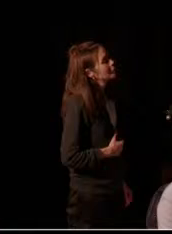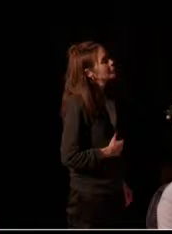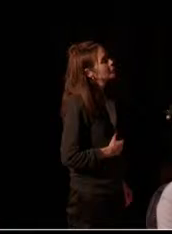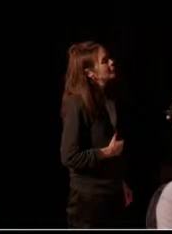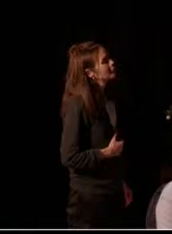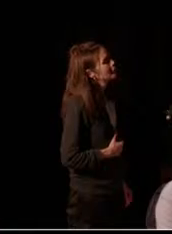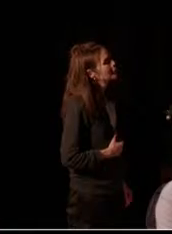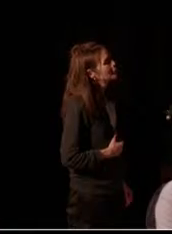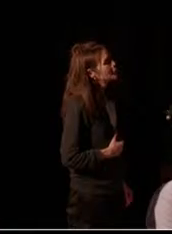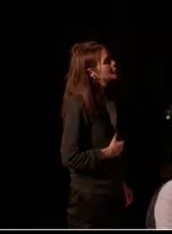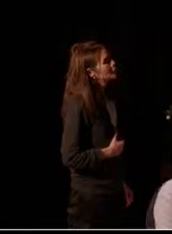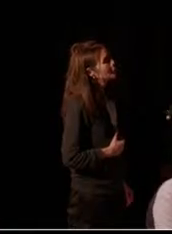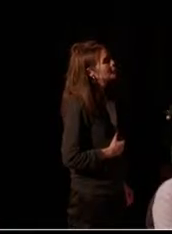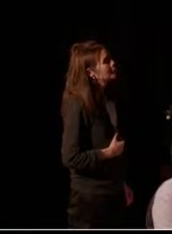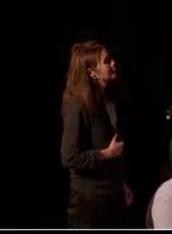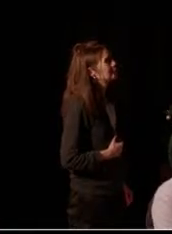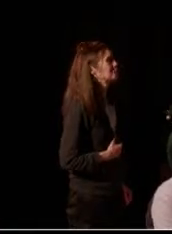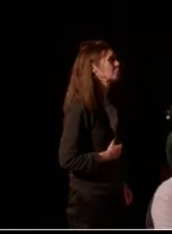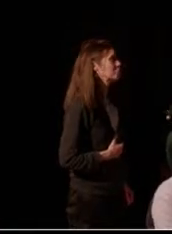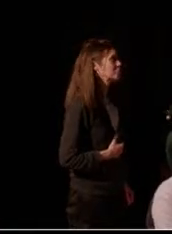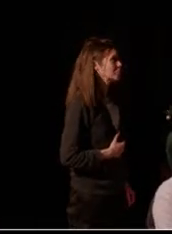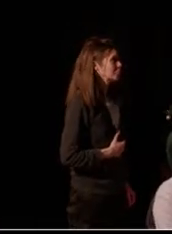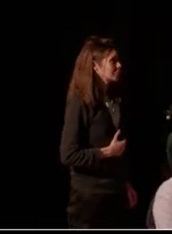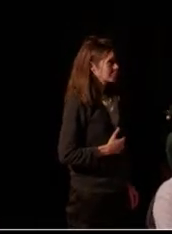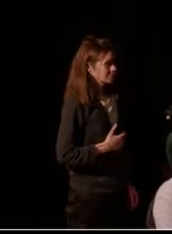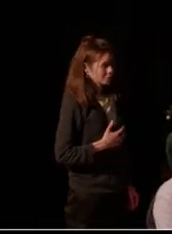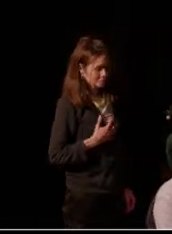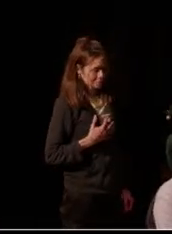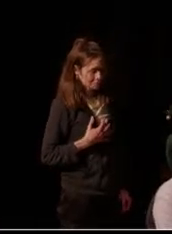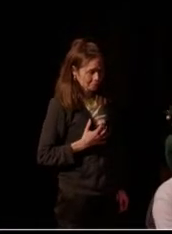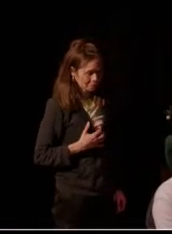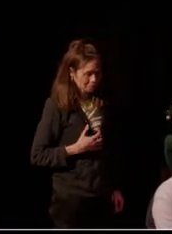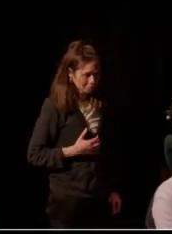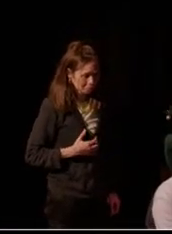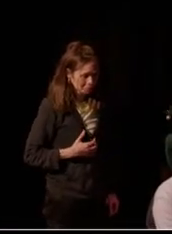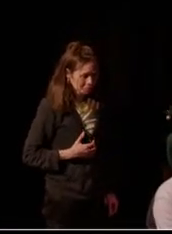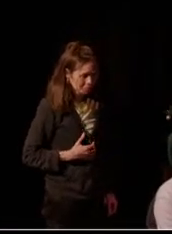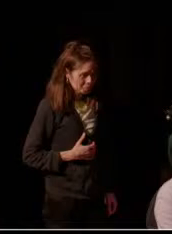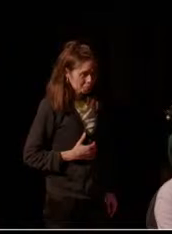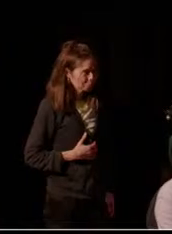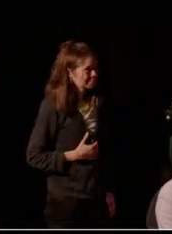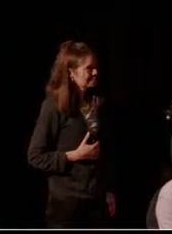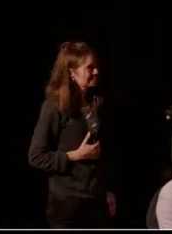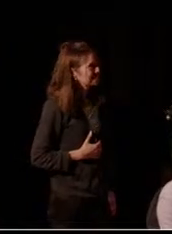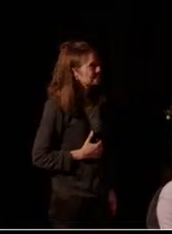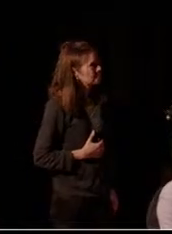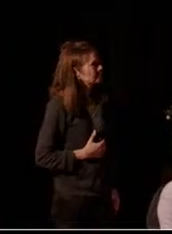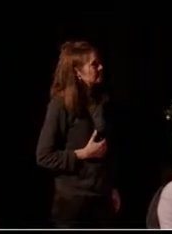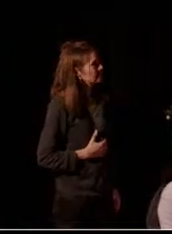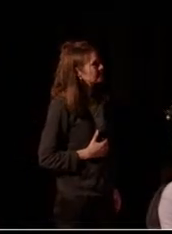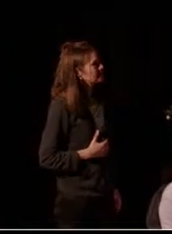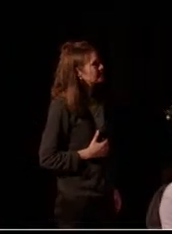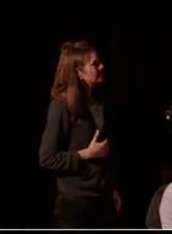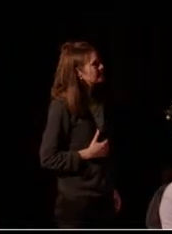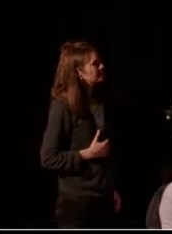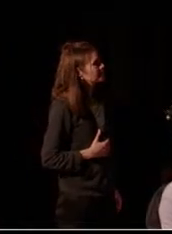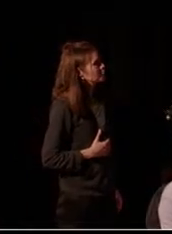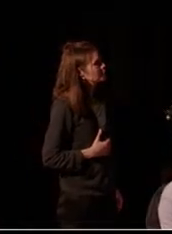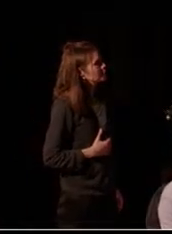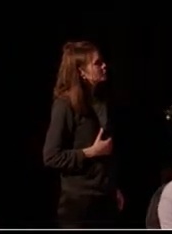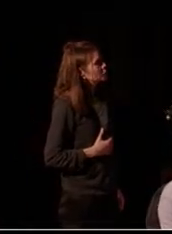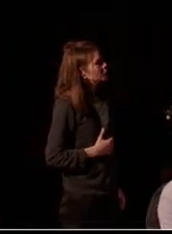is passed from me onto mine, and it's for them I stand here. That's why I'm